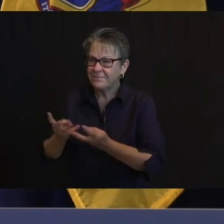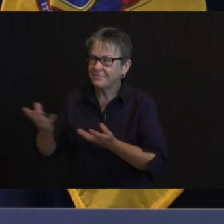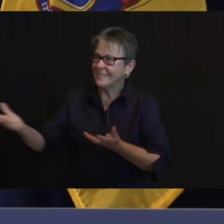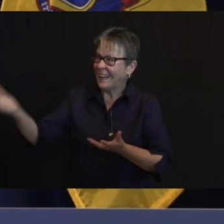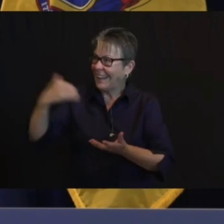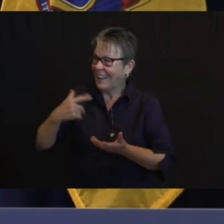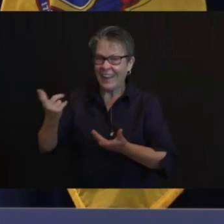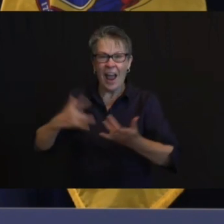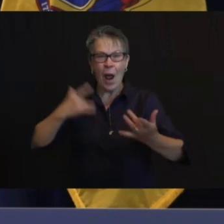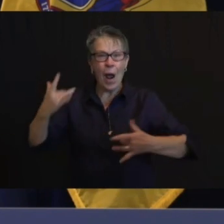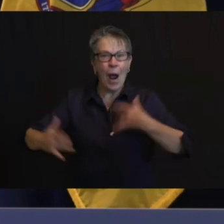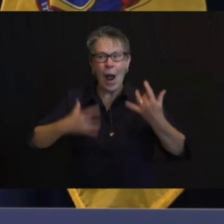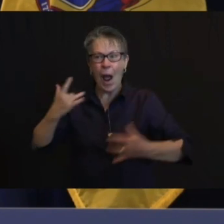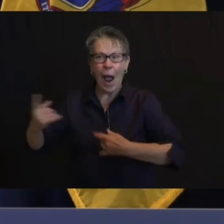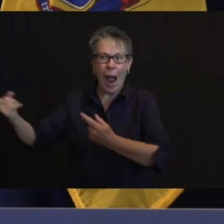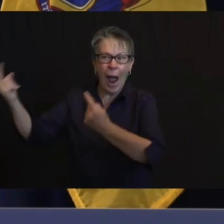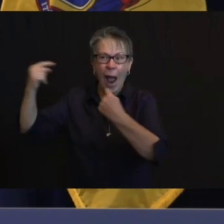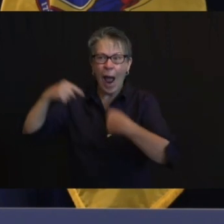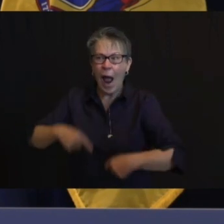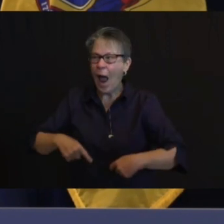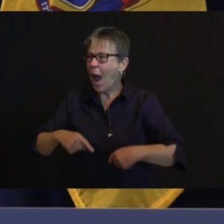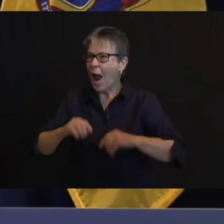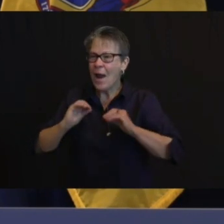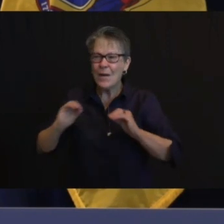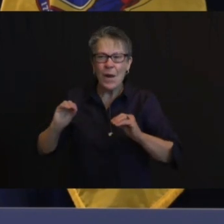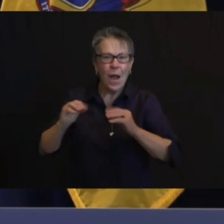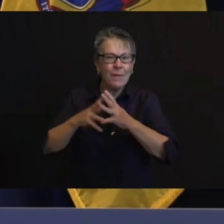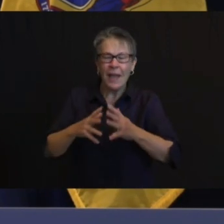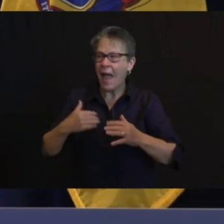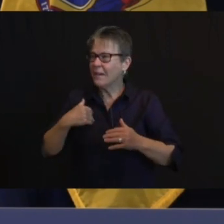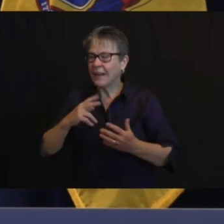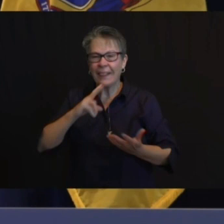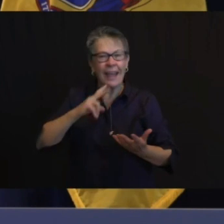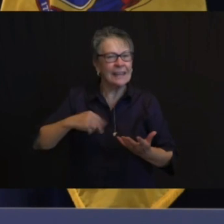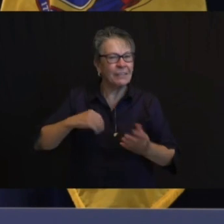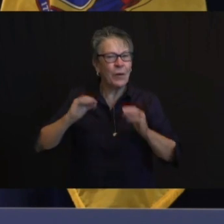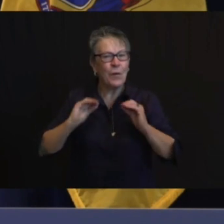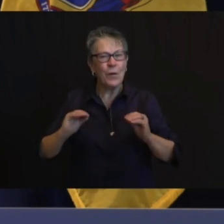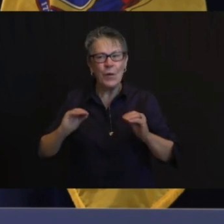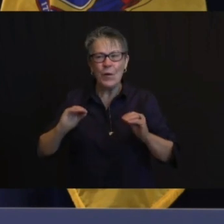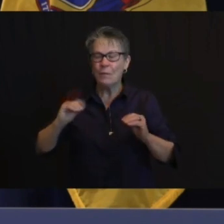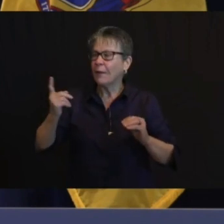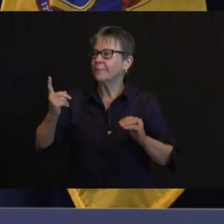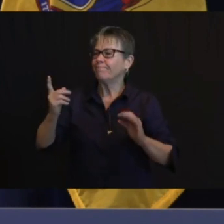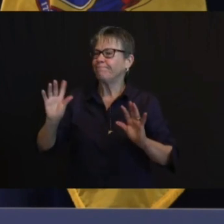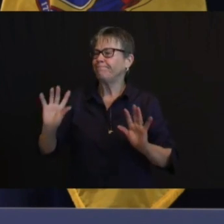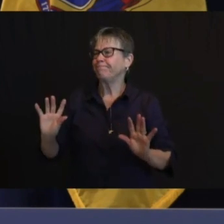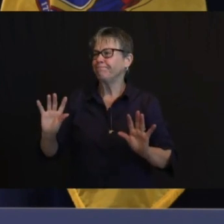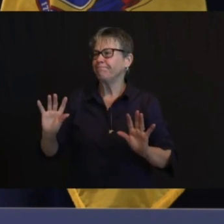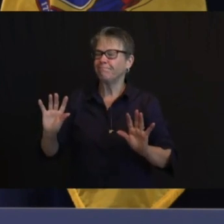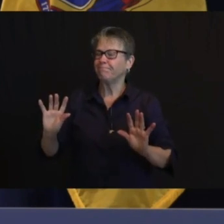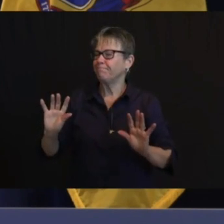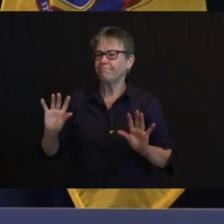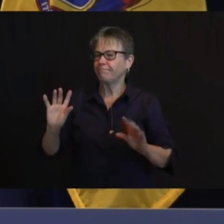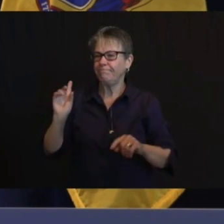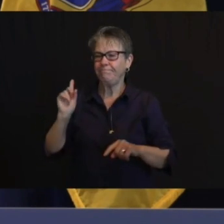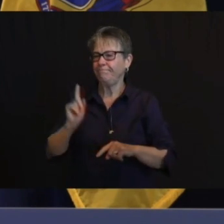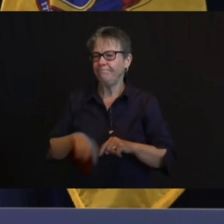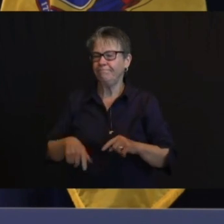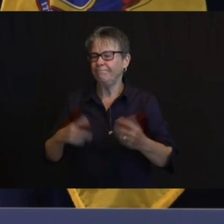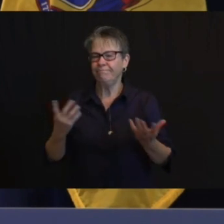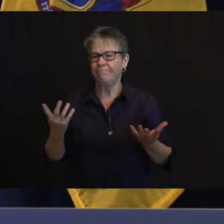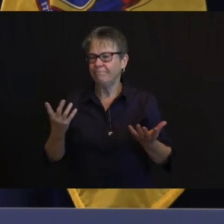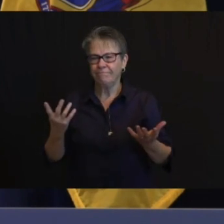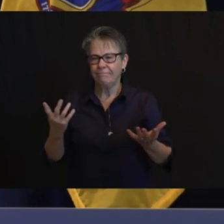the world has a holiday like this one. And we just got to find a way, folks, to both respect that extraordinary American